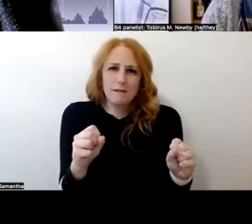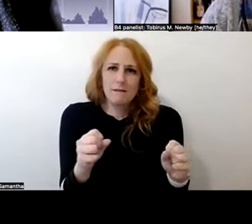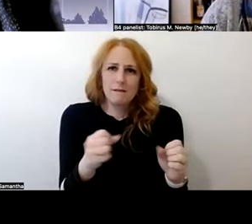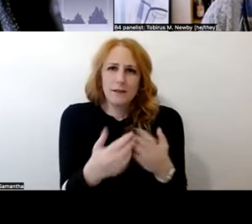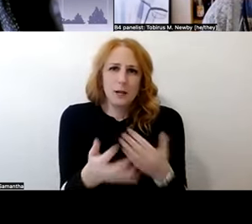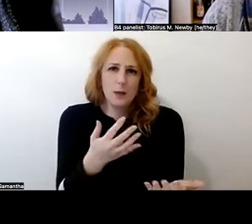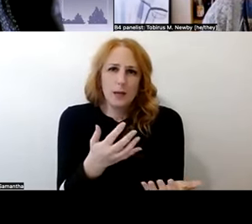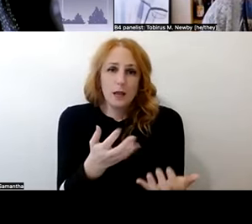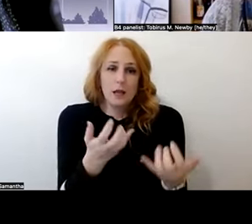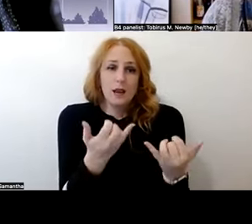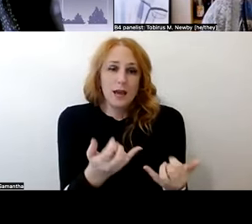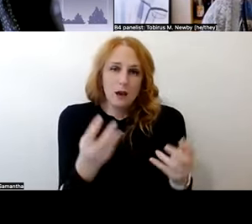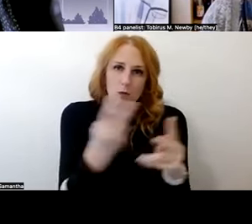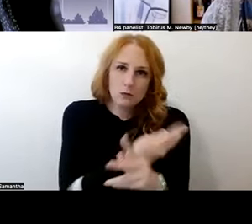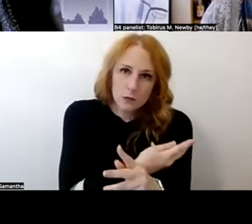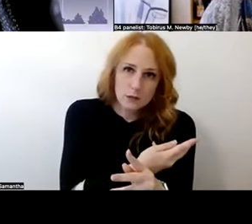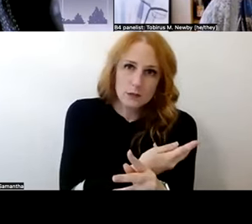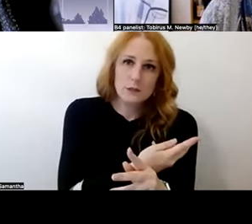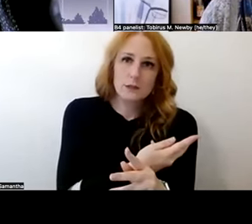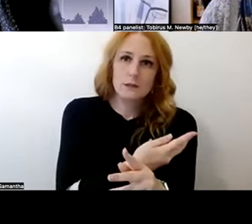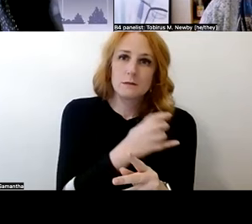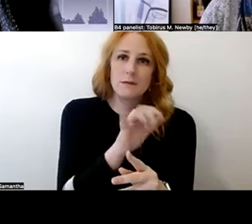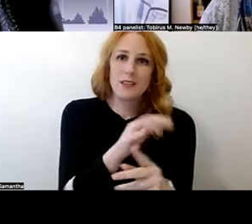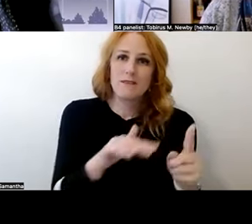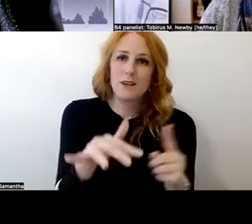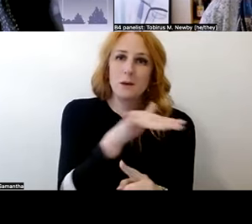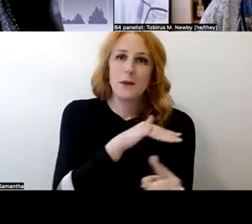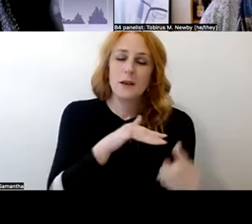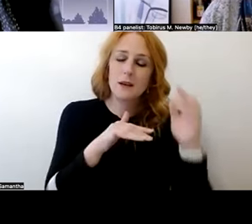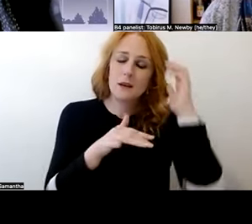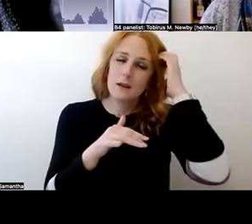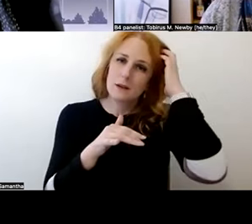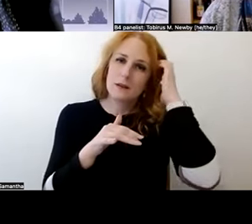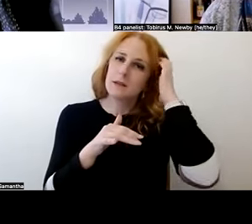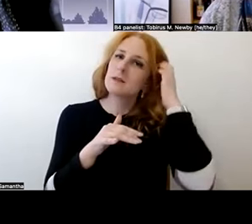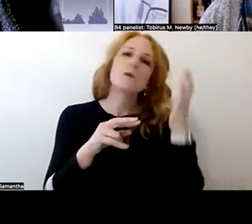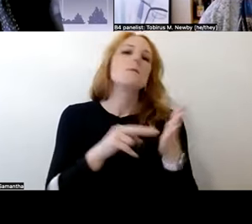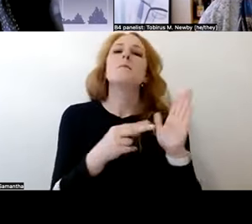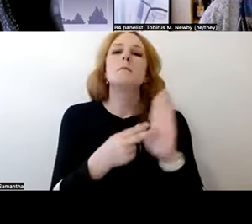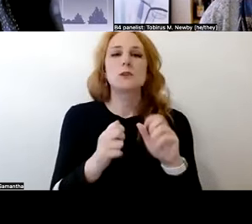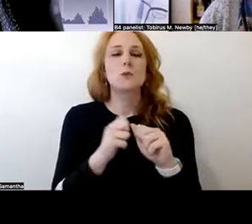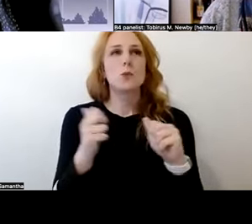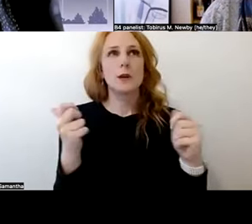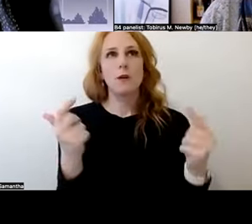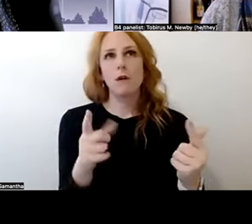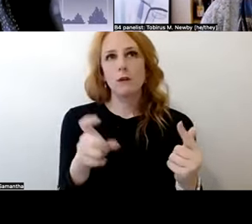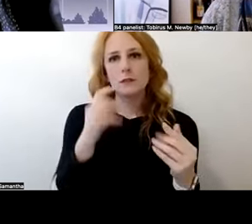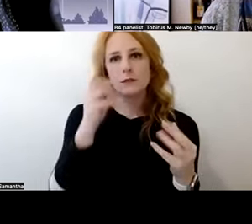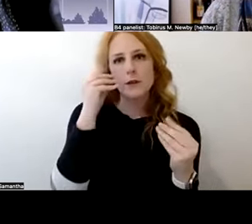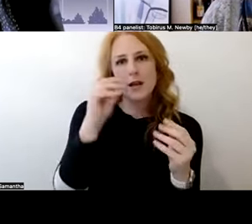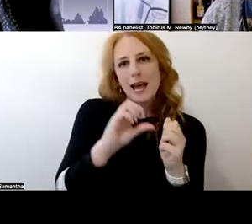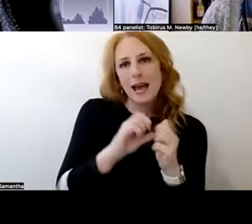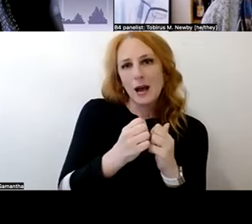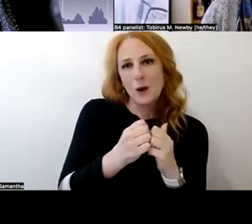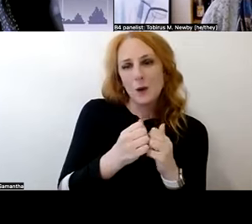more impacted by the environment. And so it leads us all to question, you know, how do we